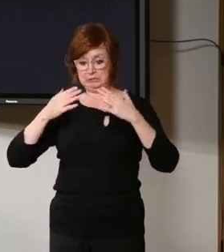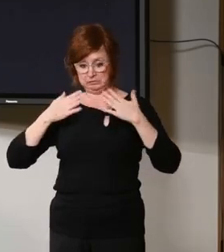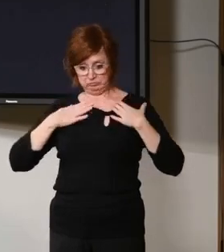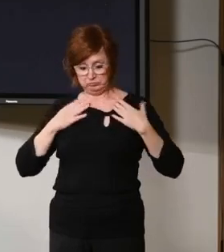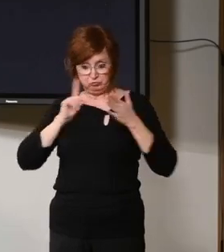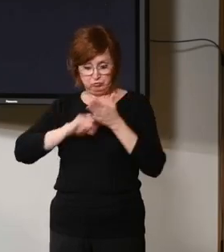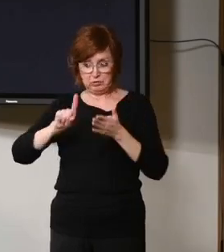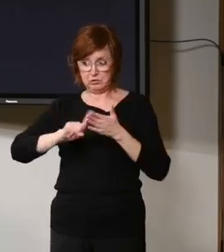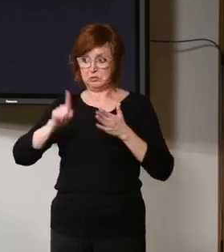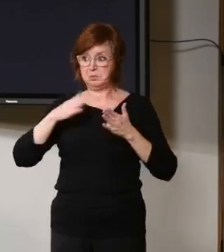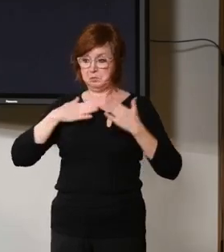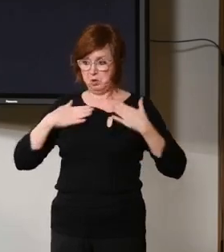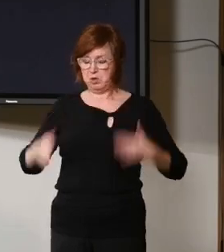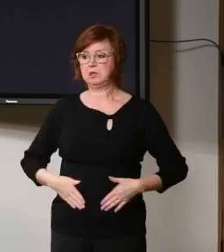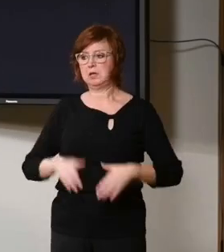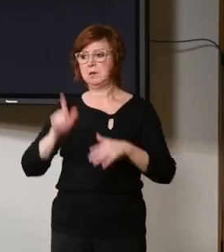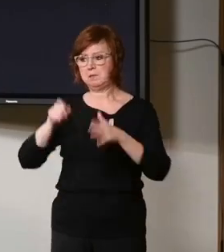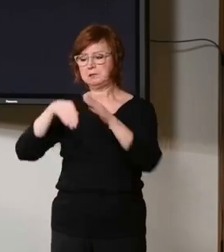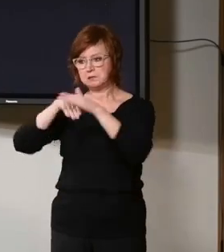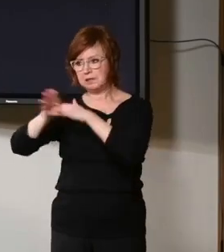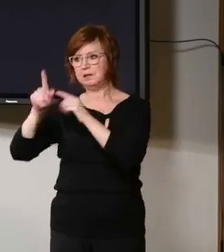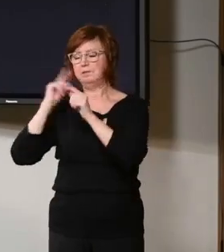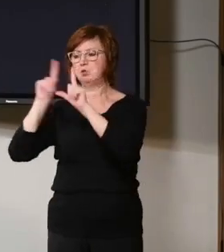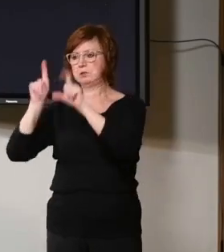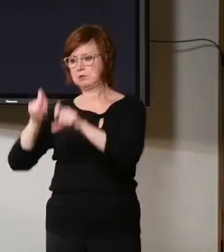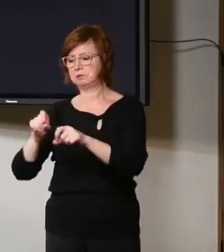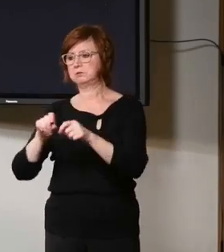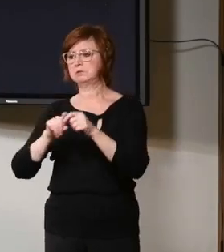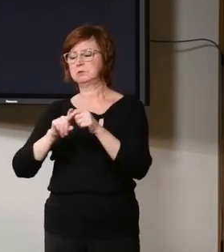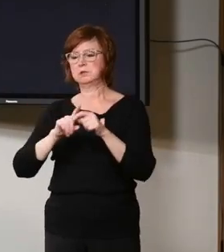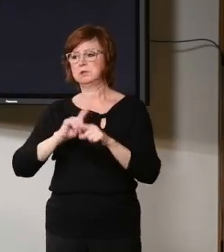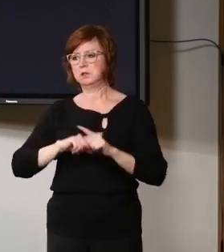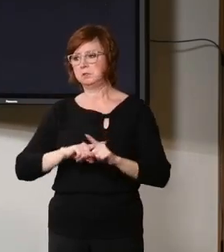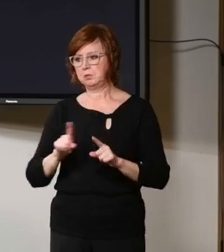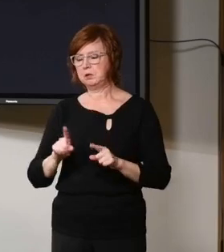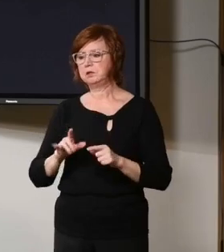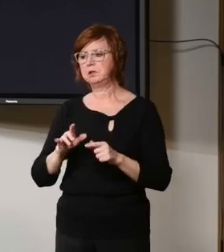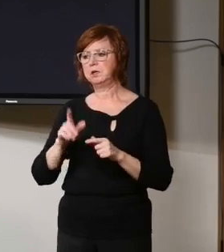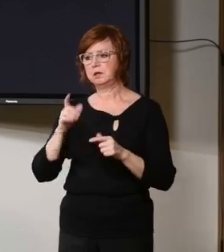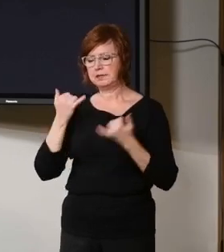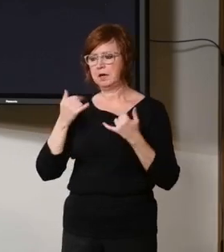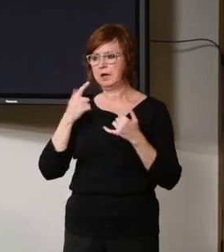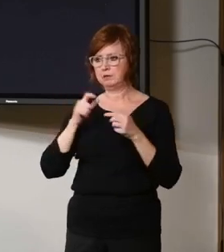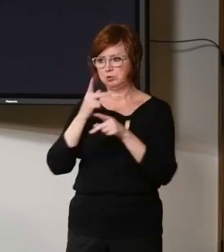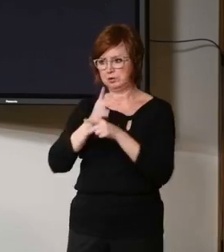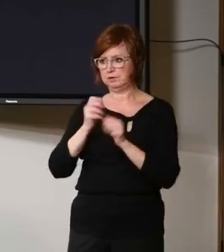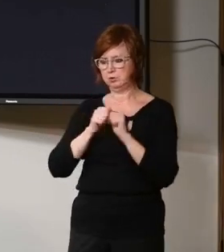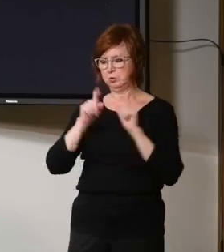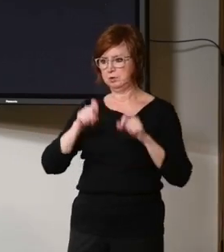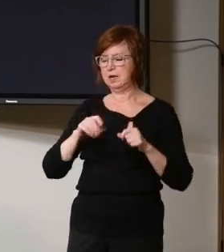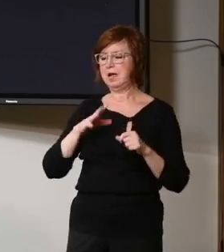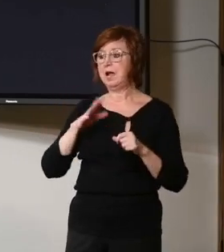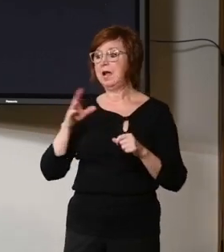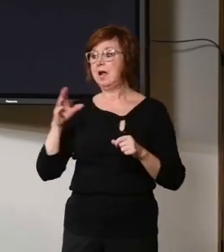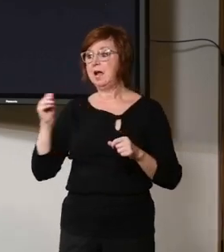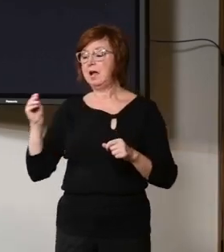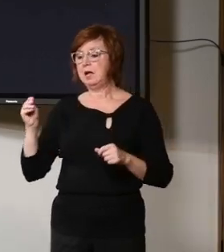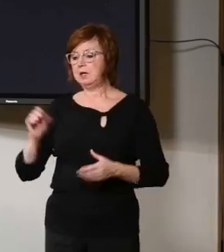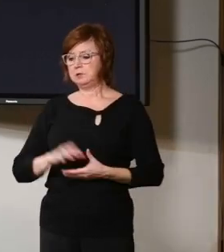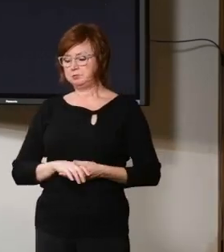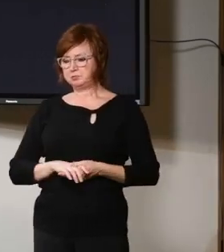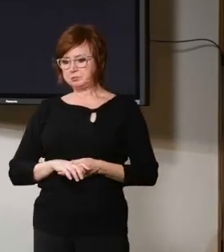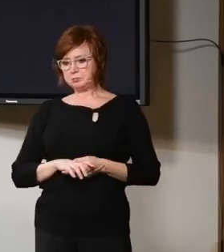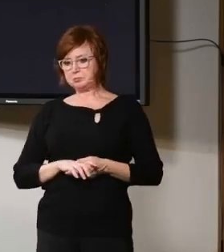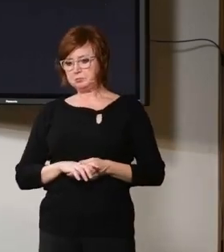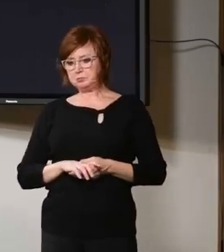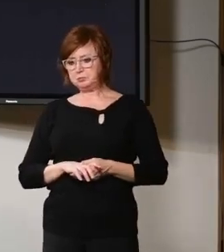symptoms are aligned. So that's how we want to rationalize testing. But finally, any outbreak or cluster, whether